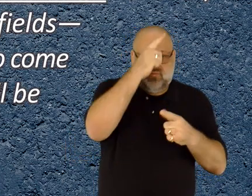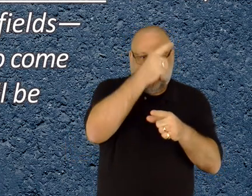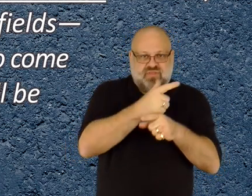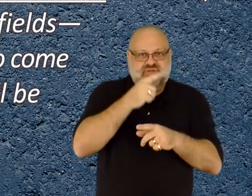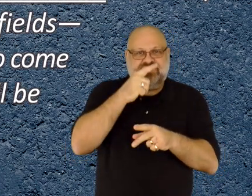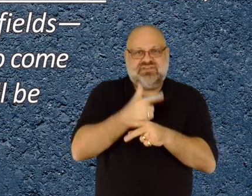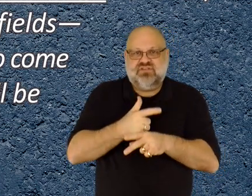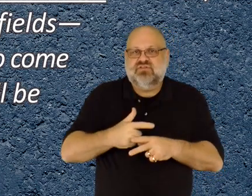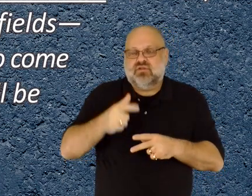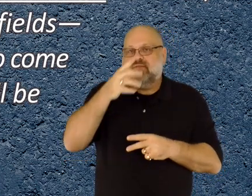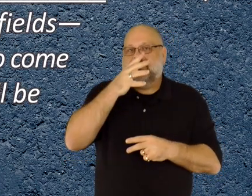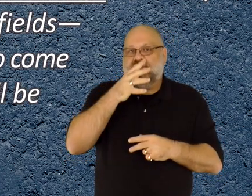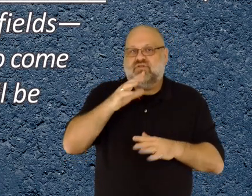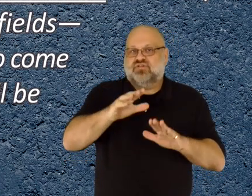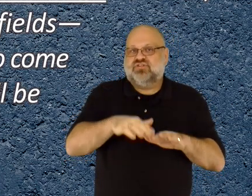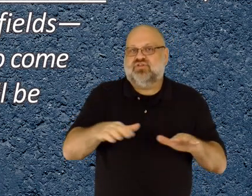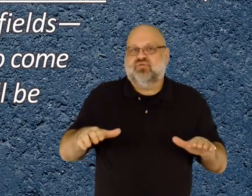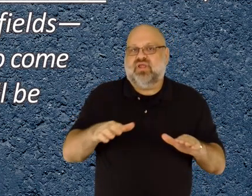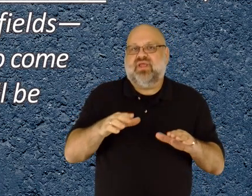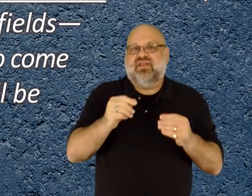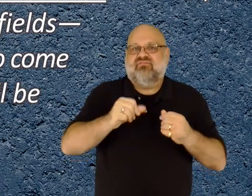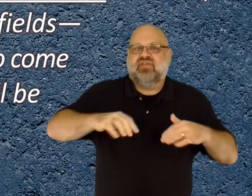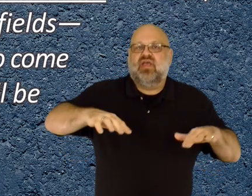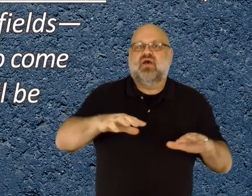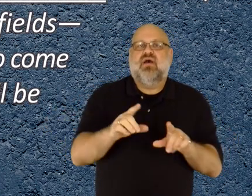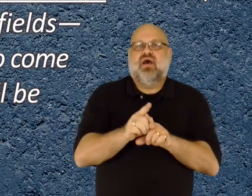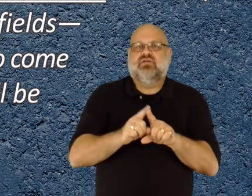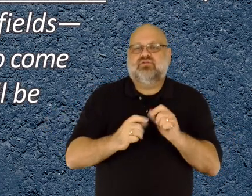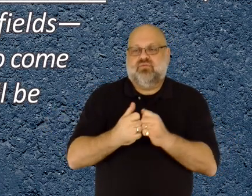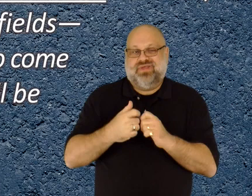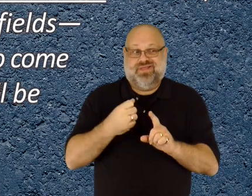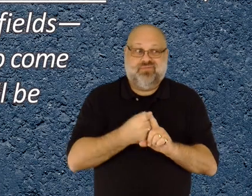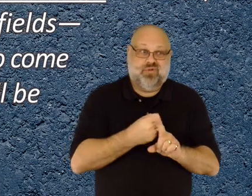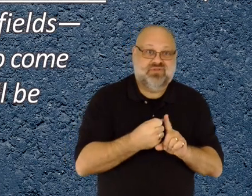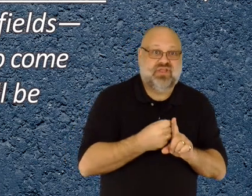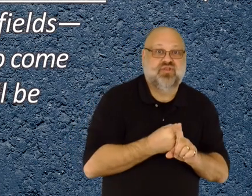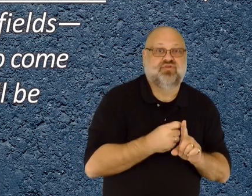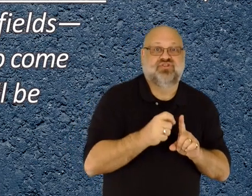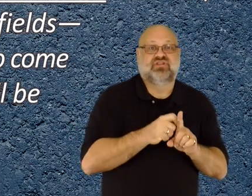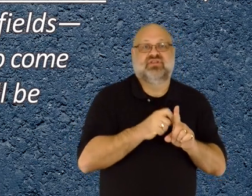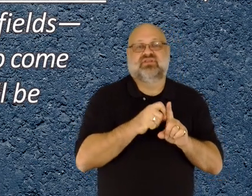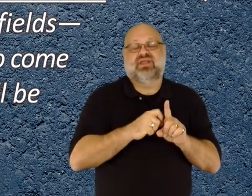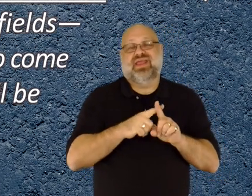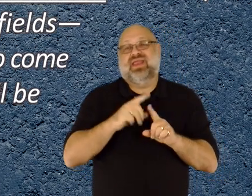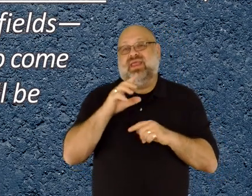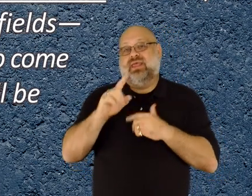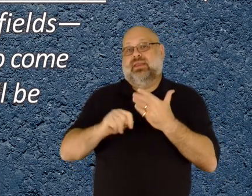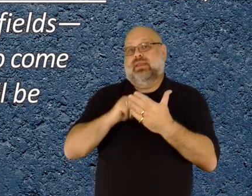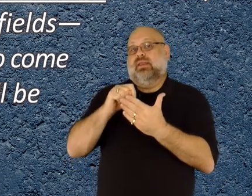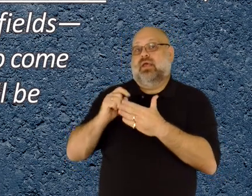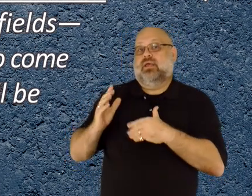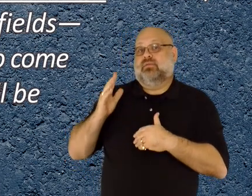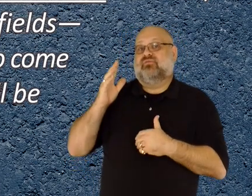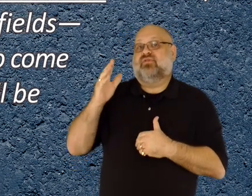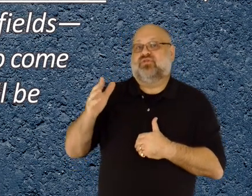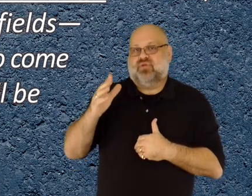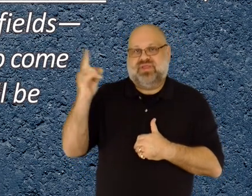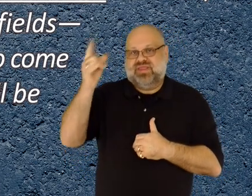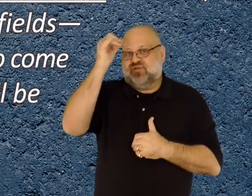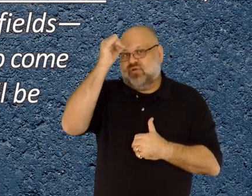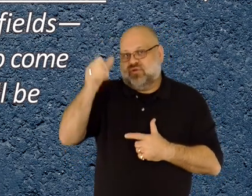sisters, mothers, children, and fields, along with persecutions, and in the age to come, eternal